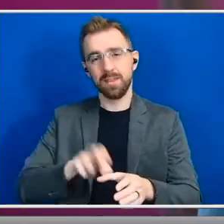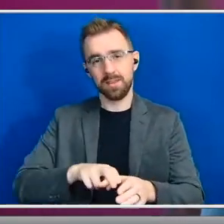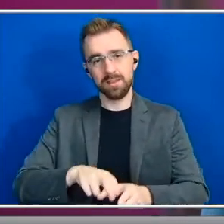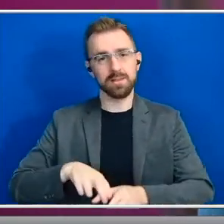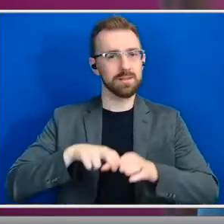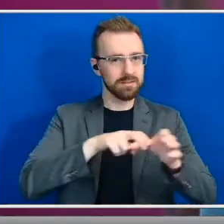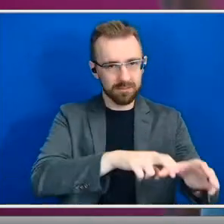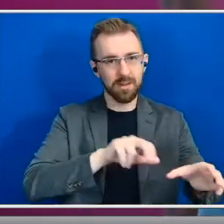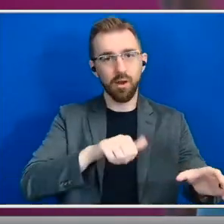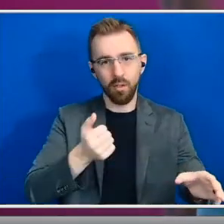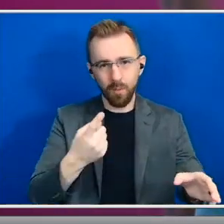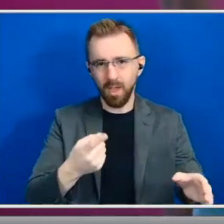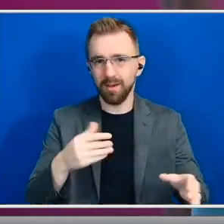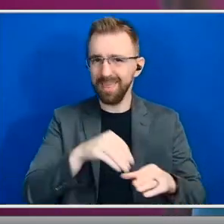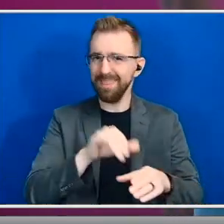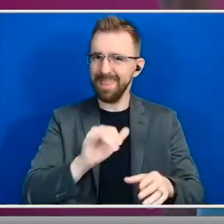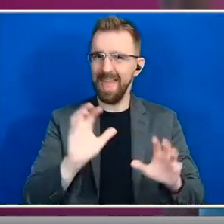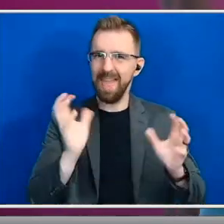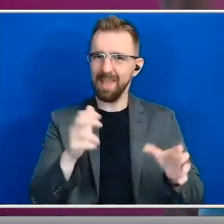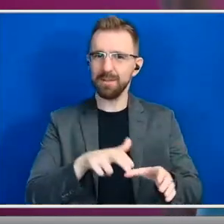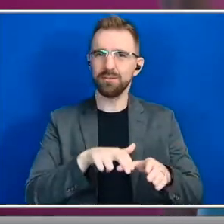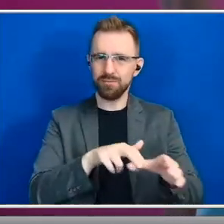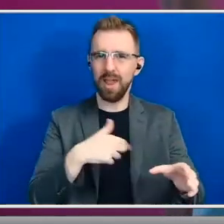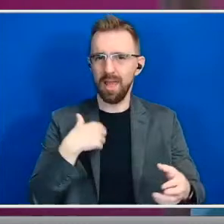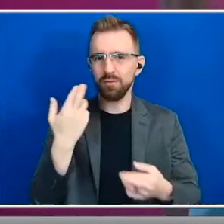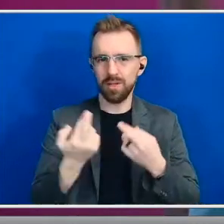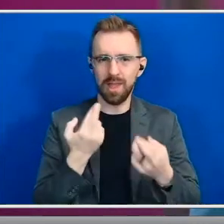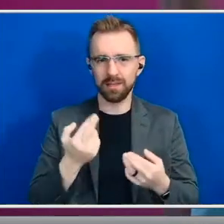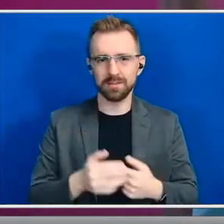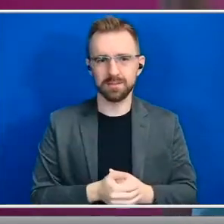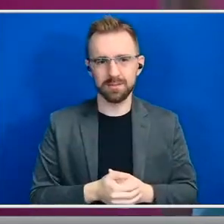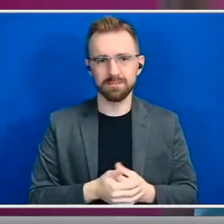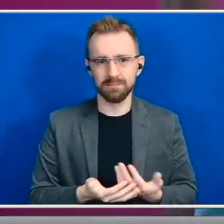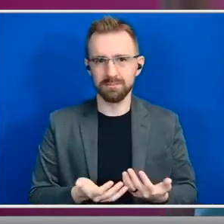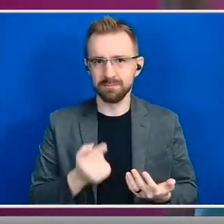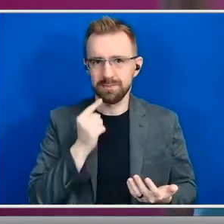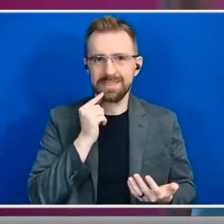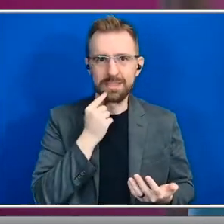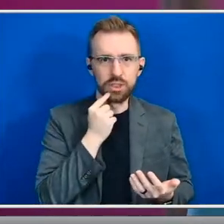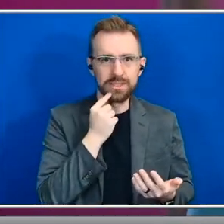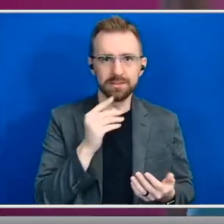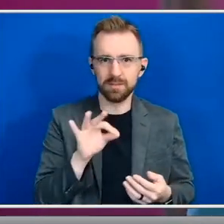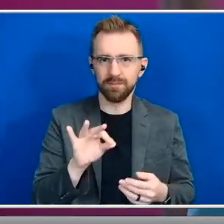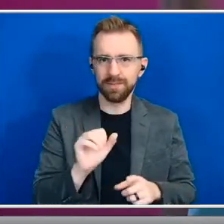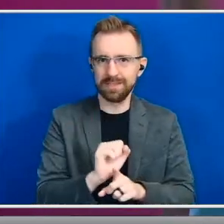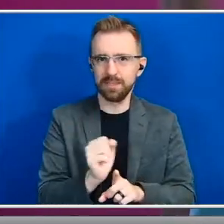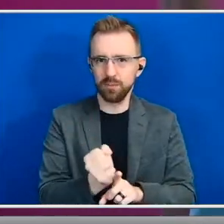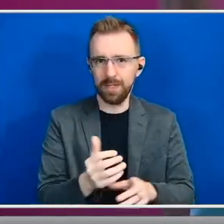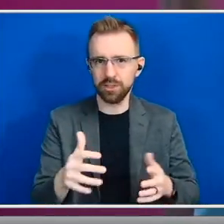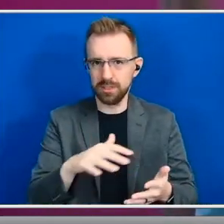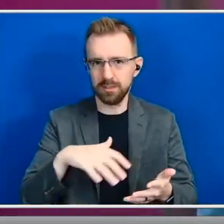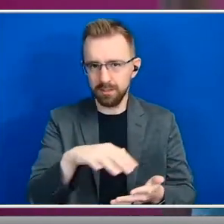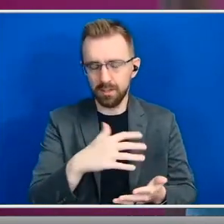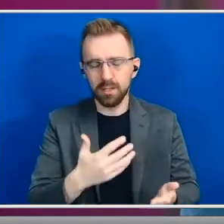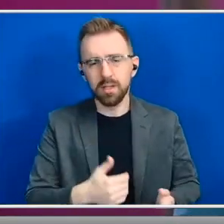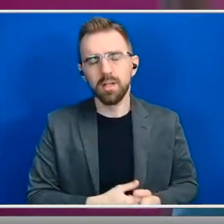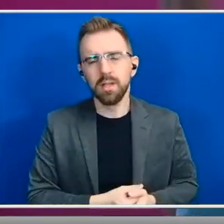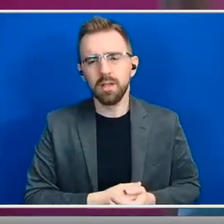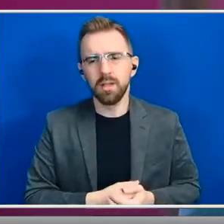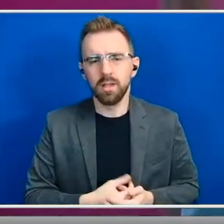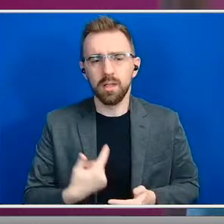that ambulance ride that I realized the severity of the situation. And I realized